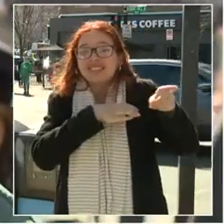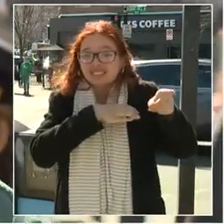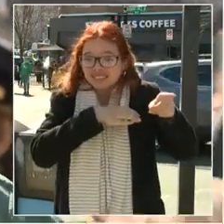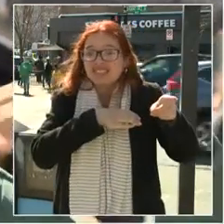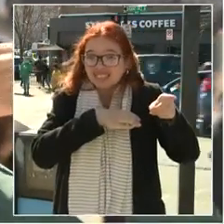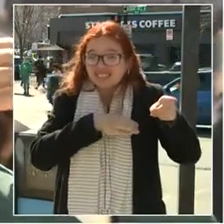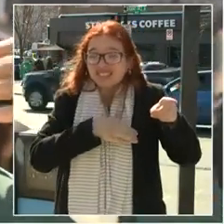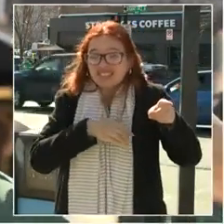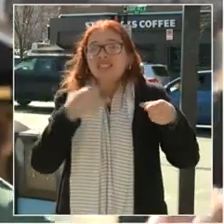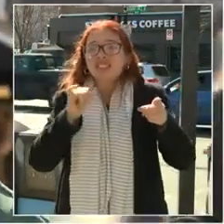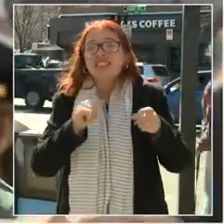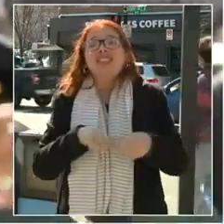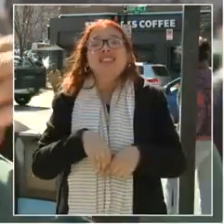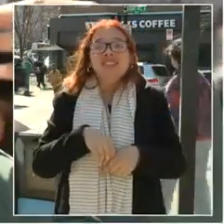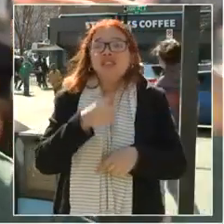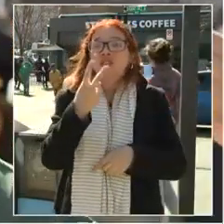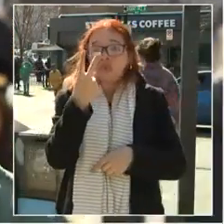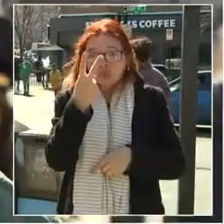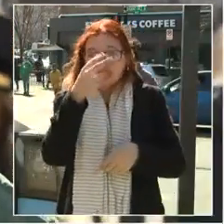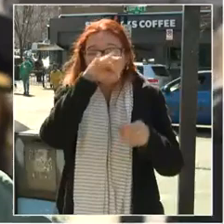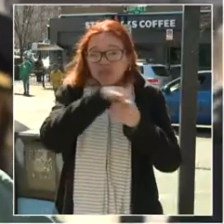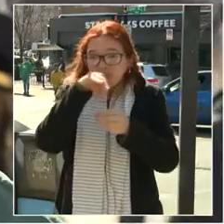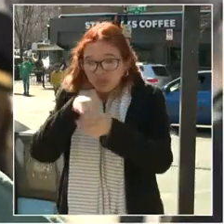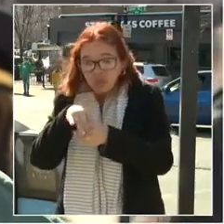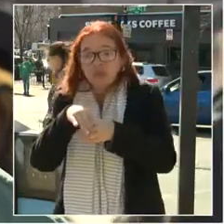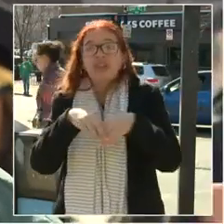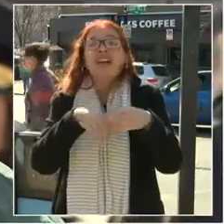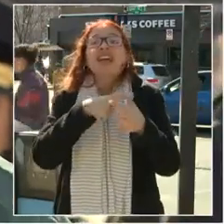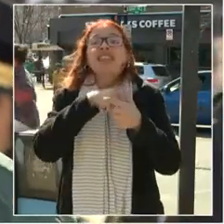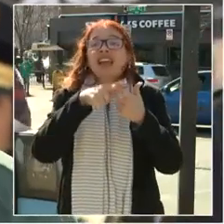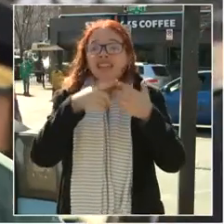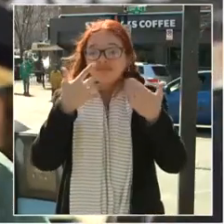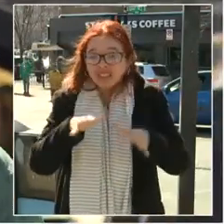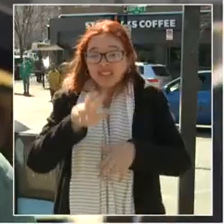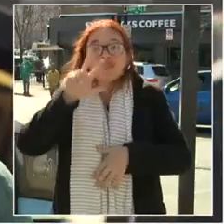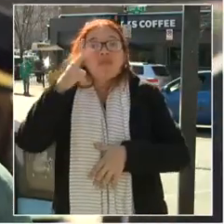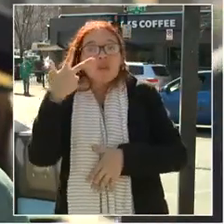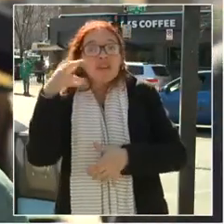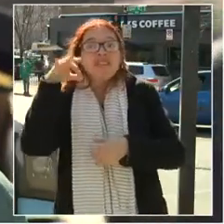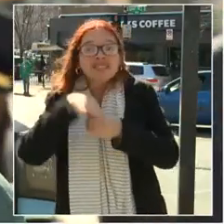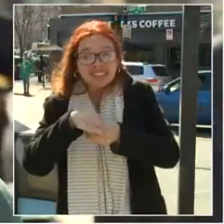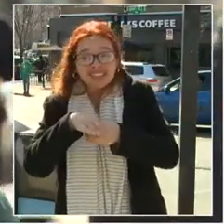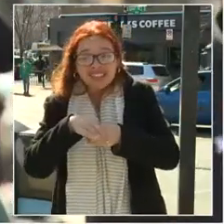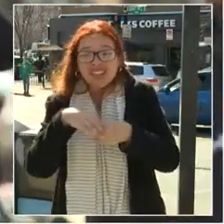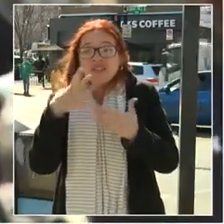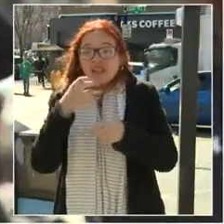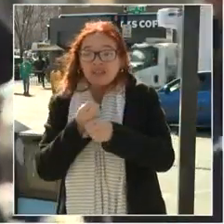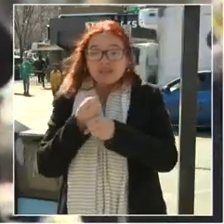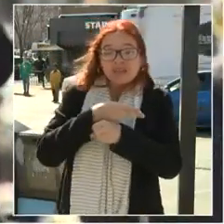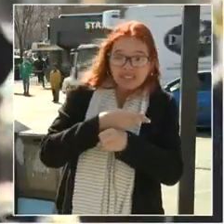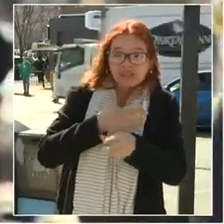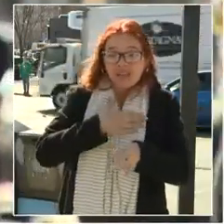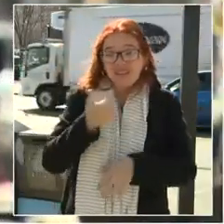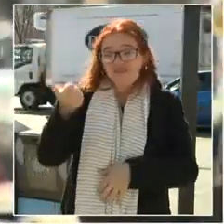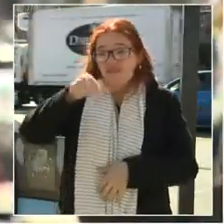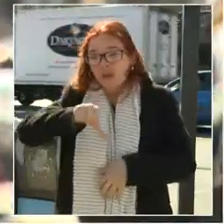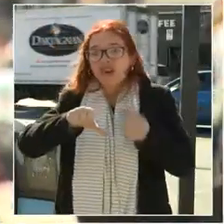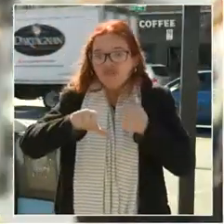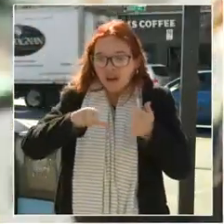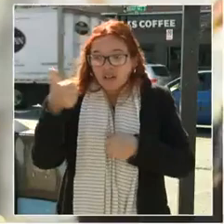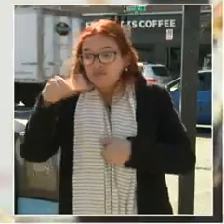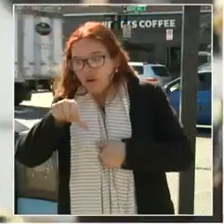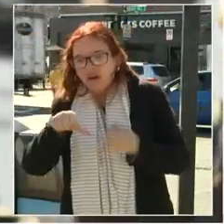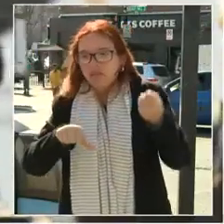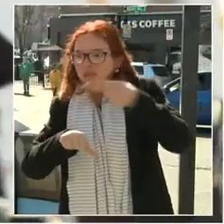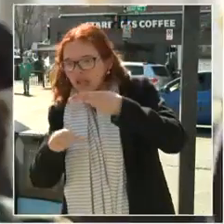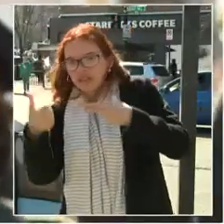2 votes on the bill, and then a third vote to override my veto. We need the community to speak